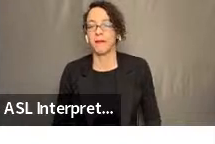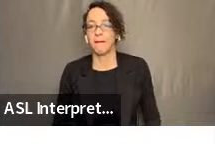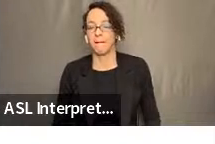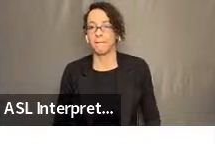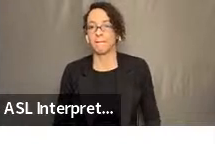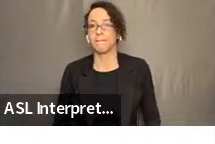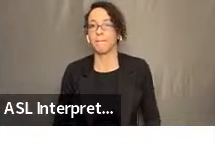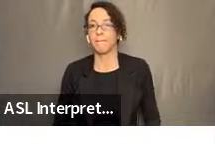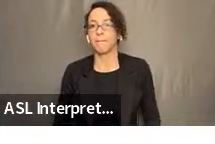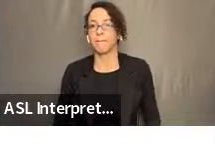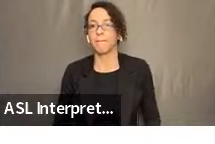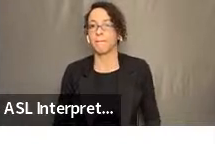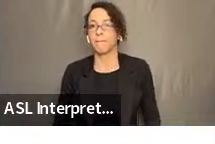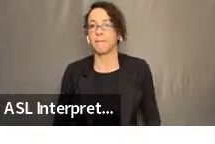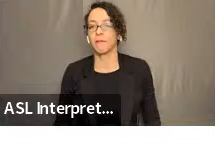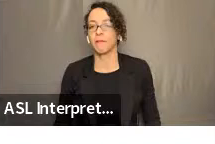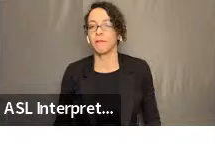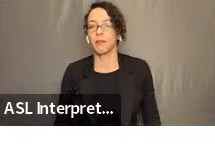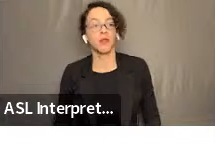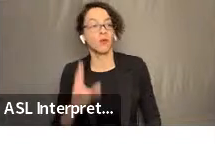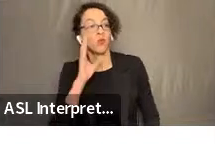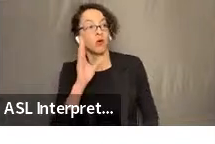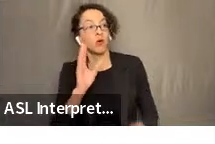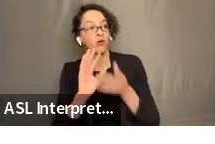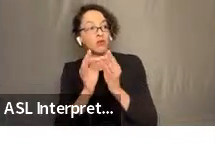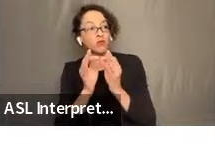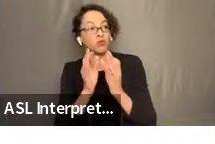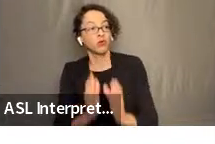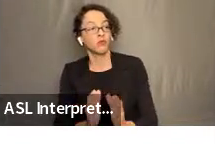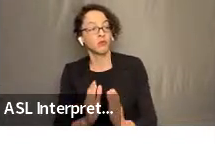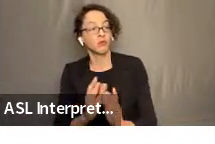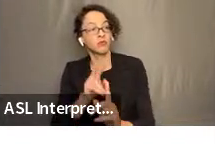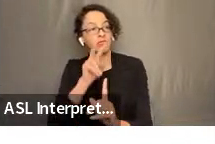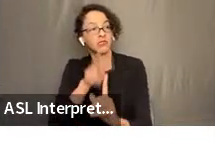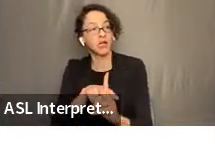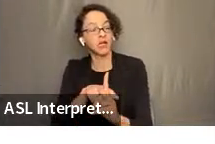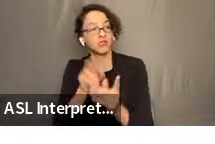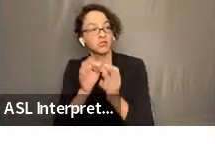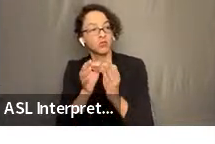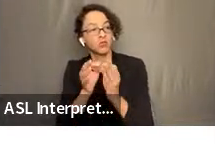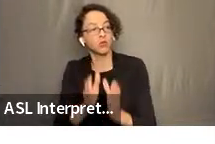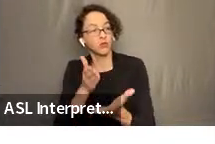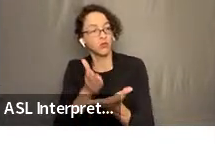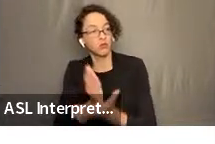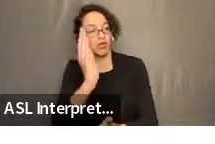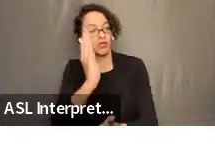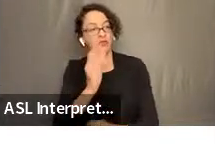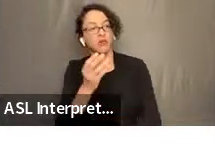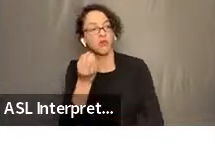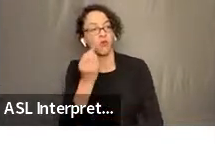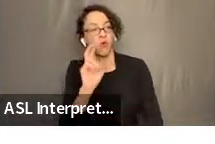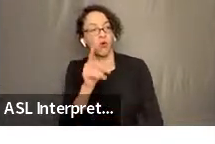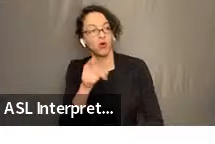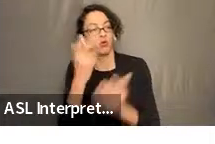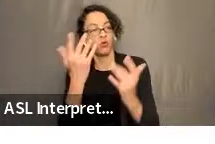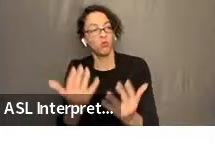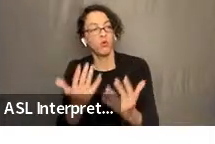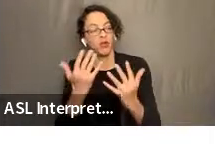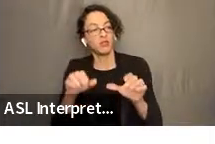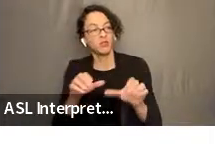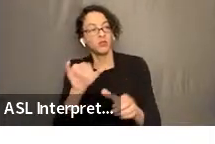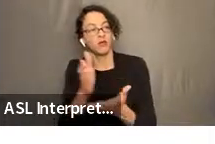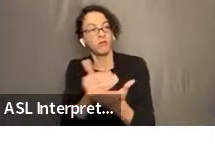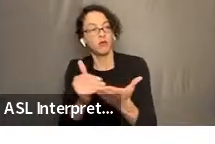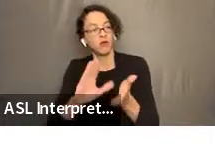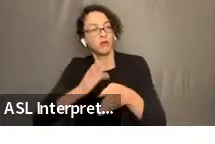Sorry to wait. Will the interpreters be assigned interpreter rights, or are you waiting to do that after?